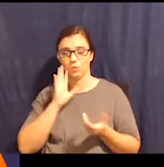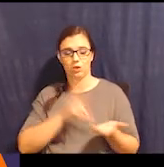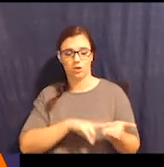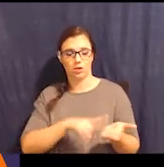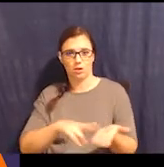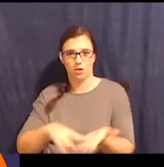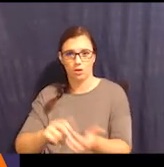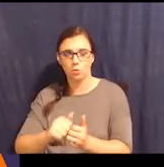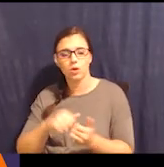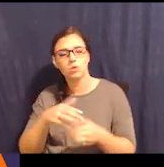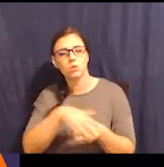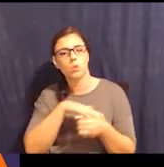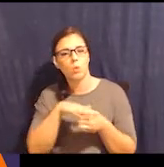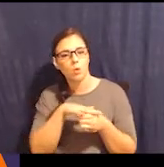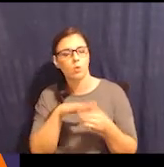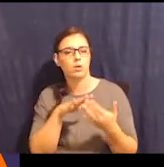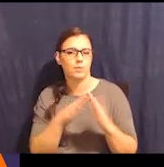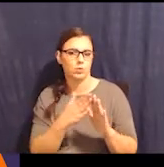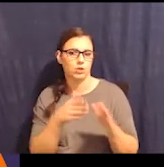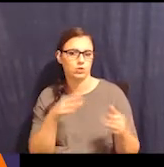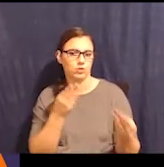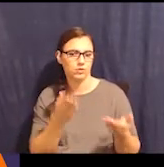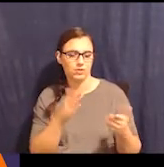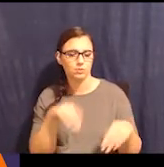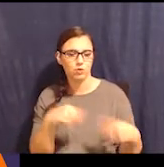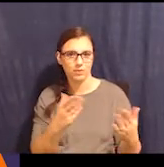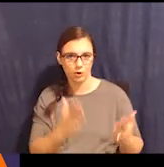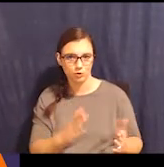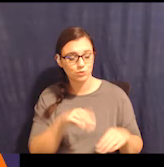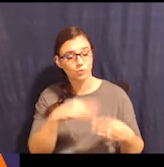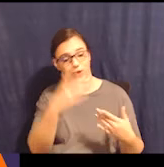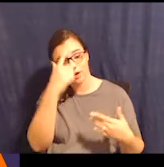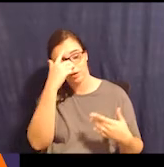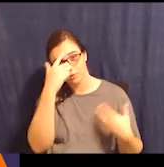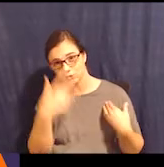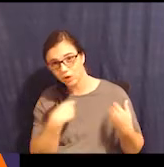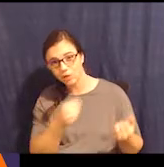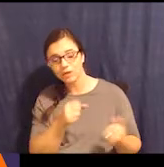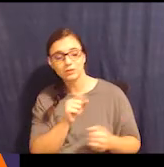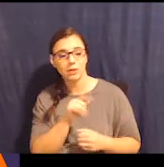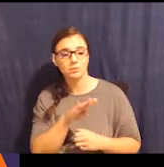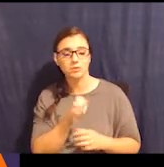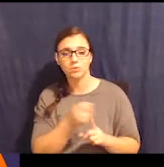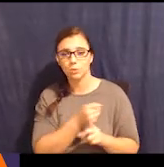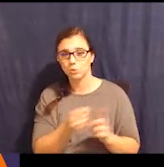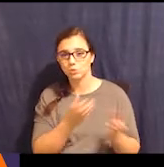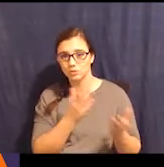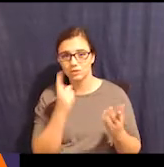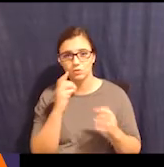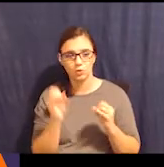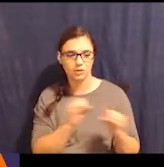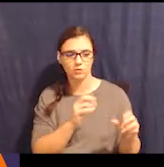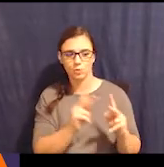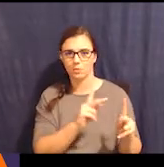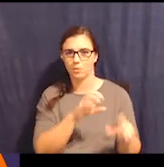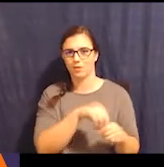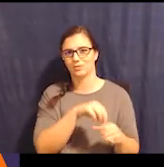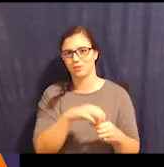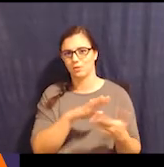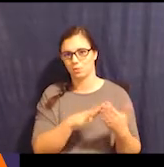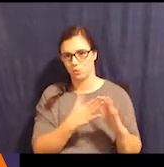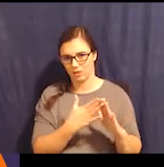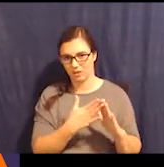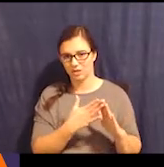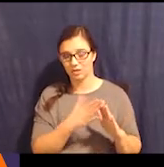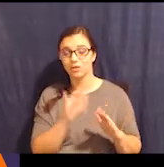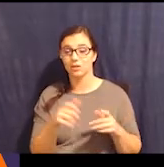health and substance abuse services to individuals in the community. And the managing entities are responsible for the oversight